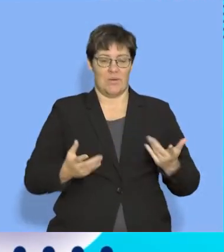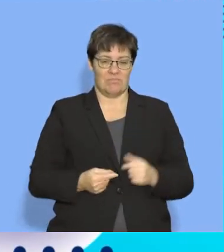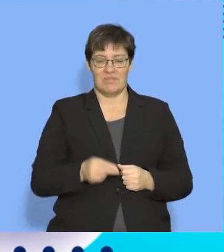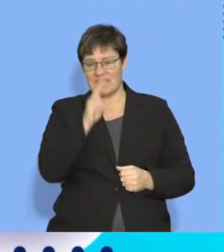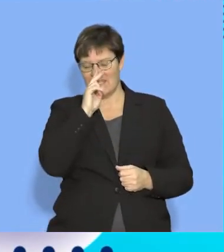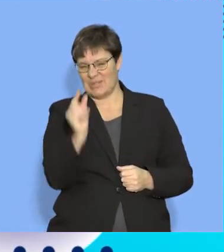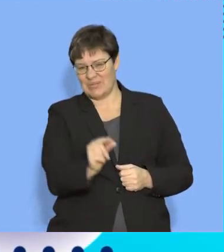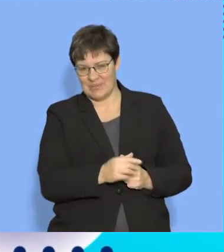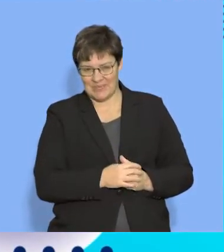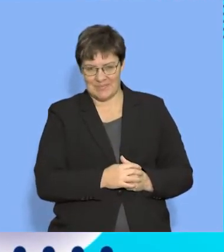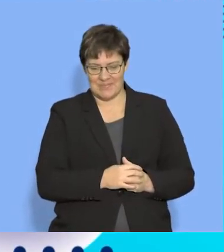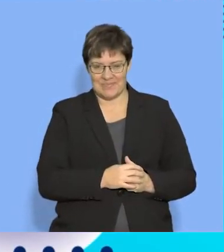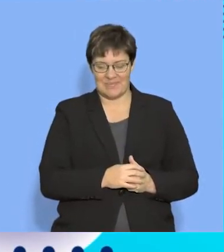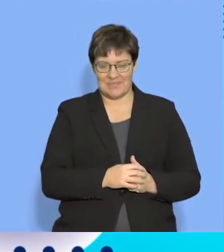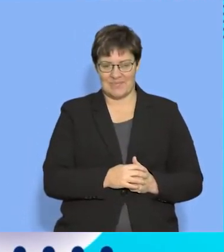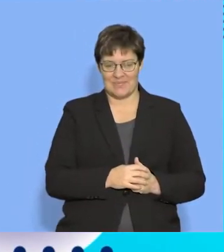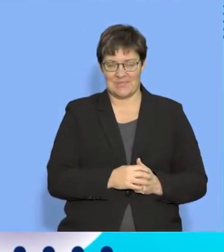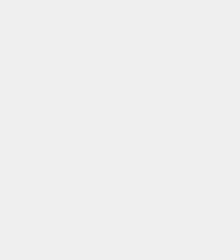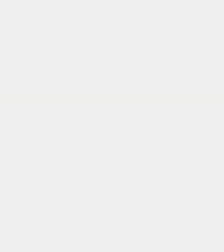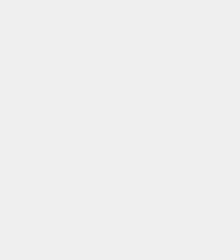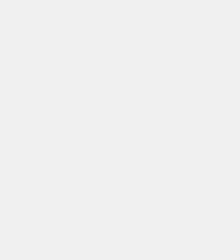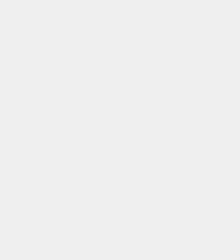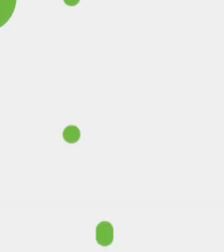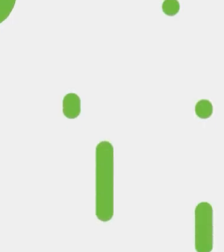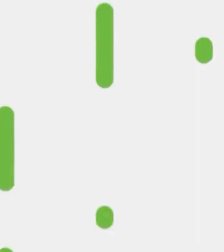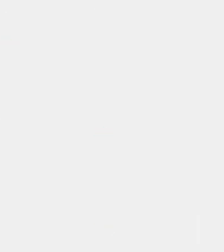absorbed. Cheers, see you in a bit.